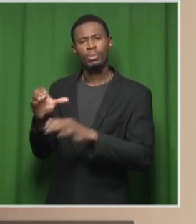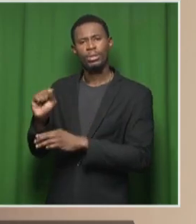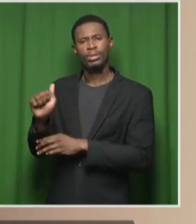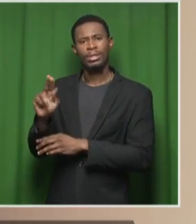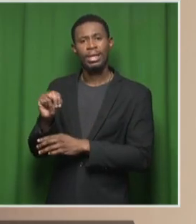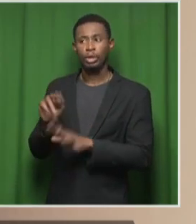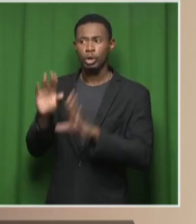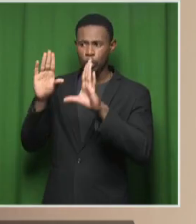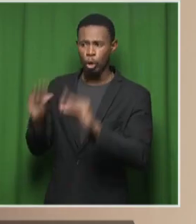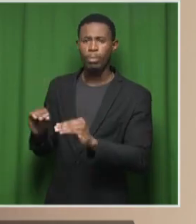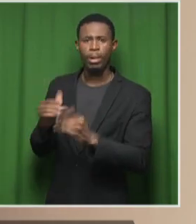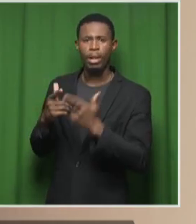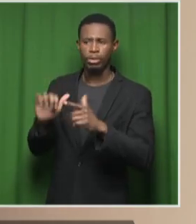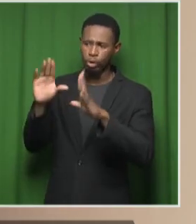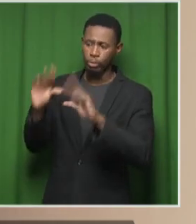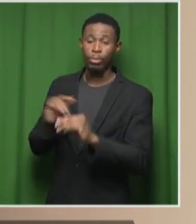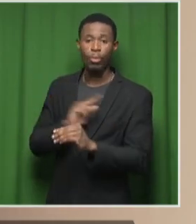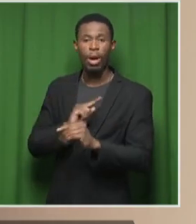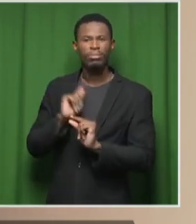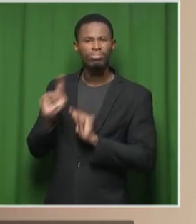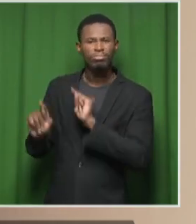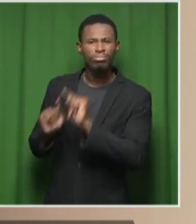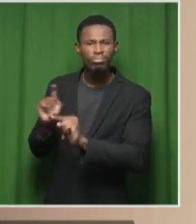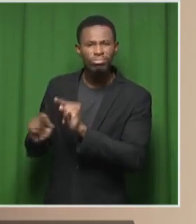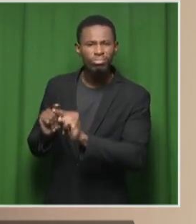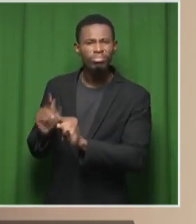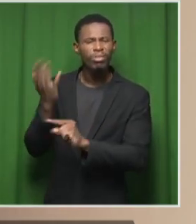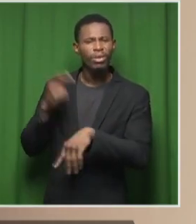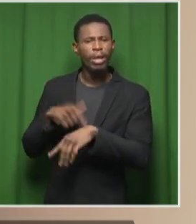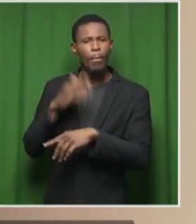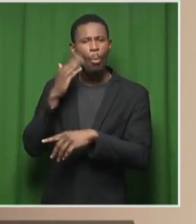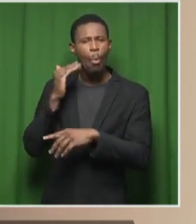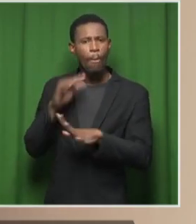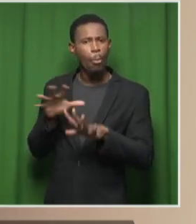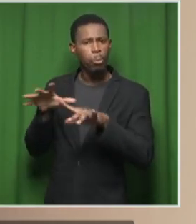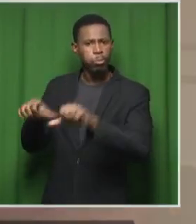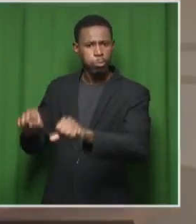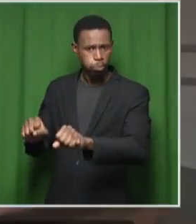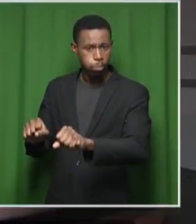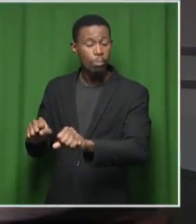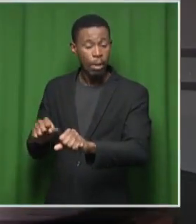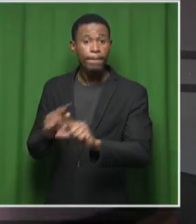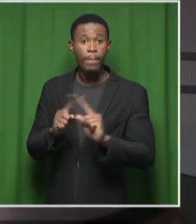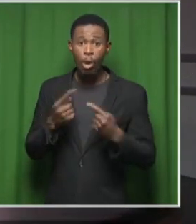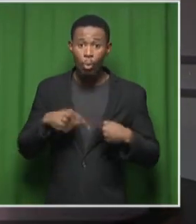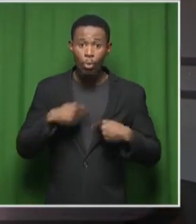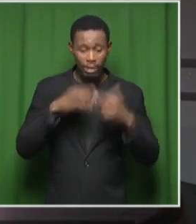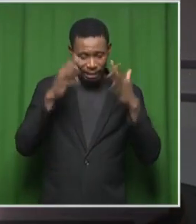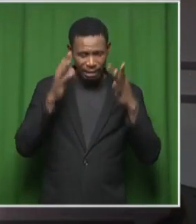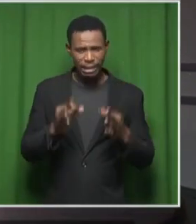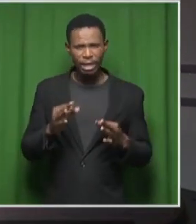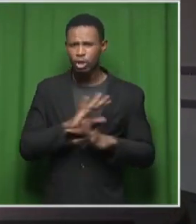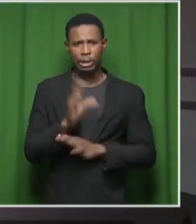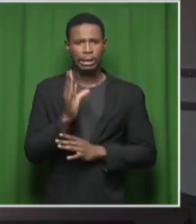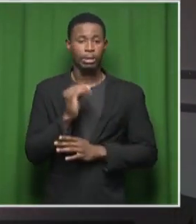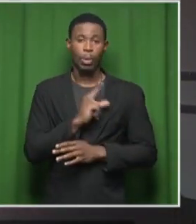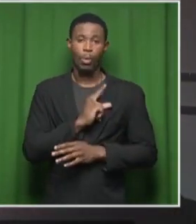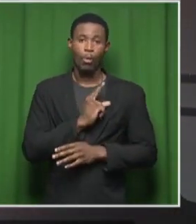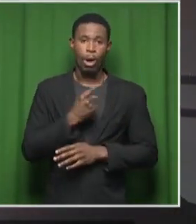the persecutions of colonization and imperialism, but as we are decidedly not speaking it, but because somehow we